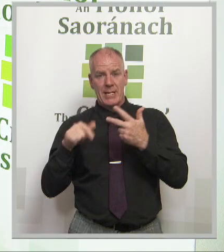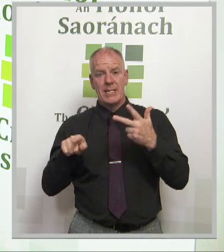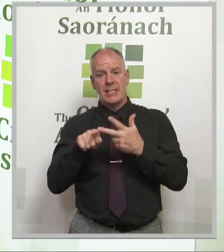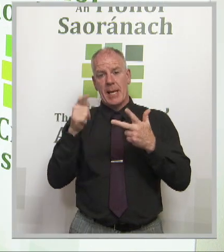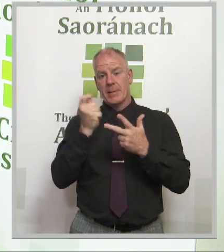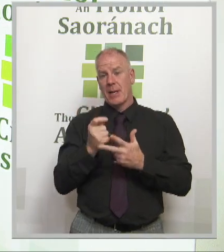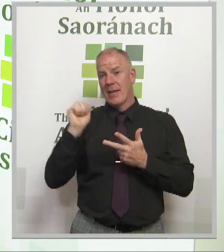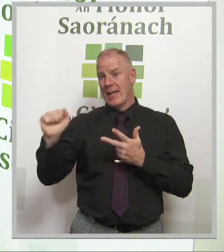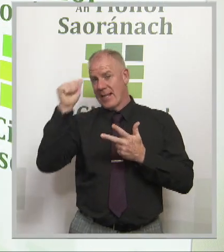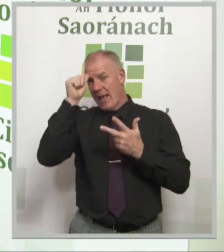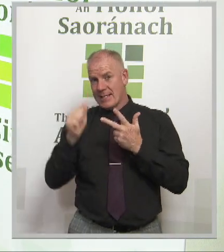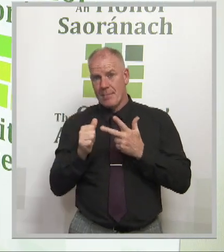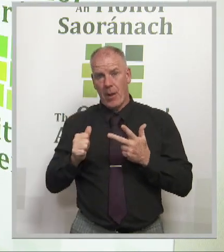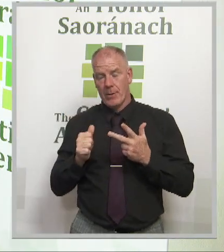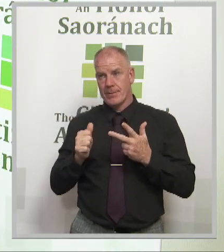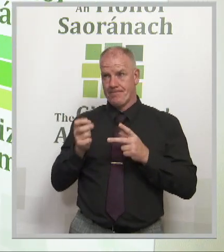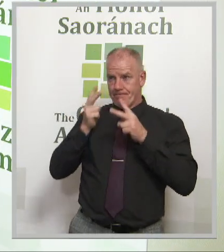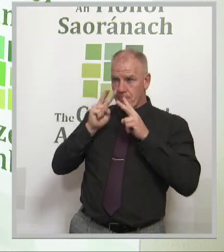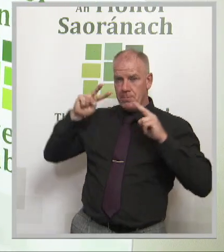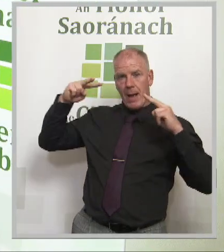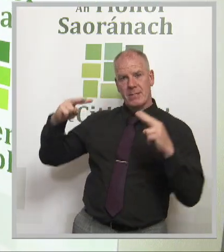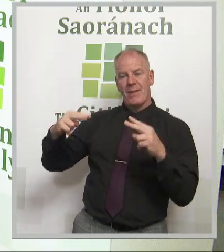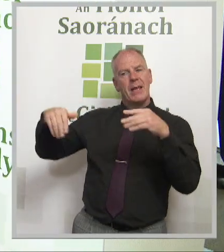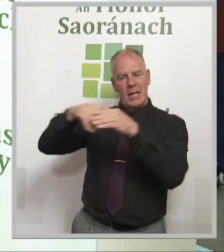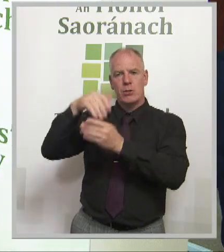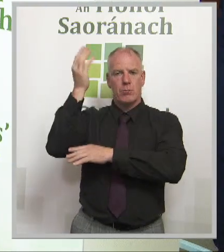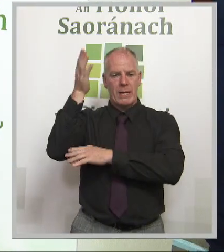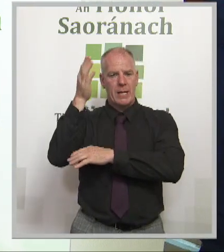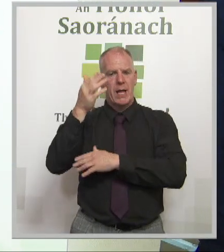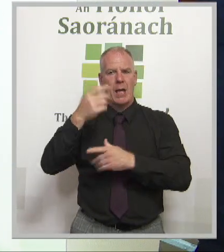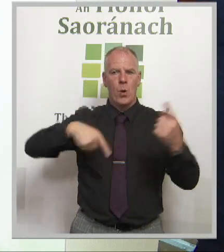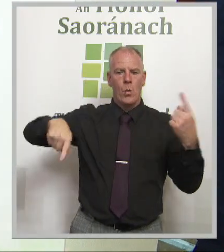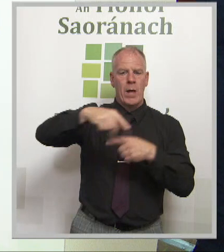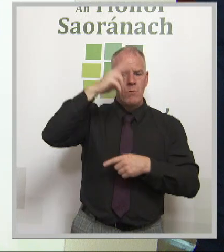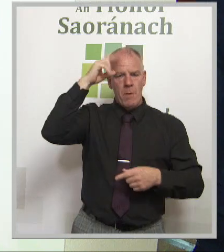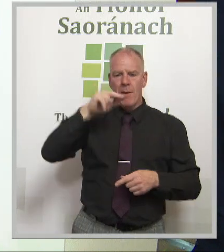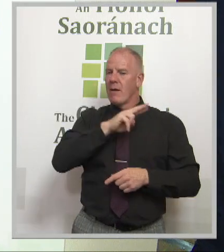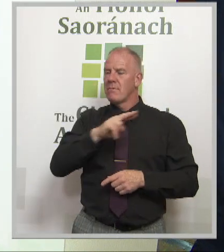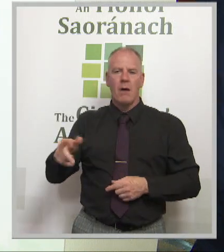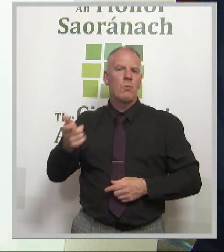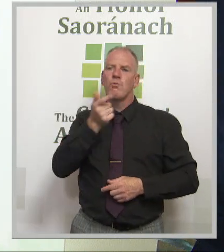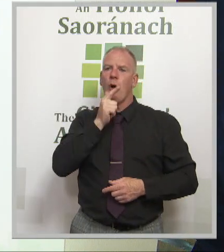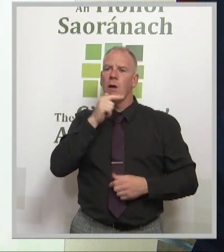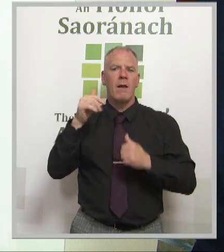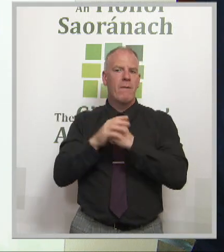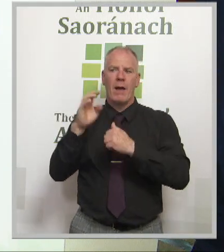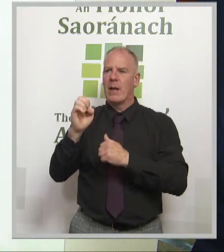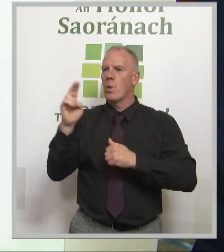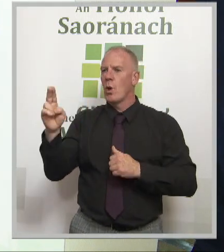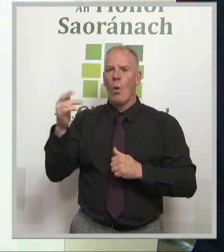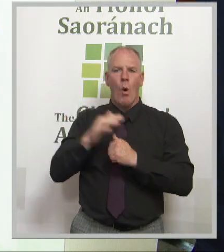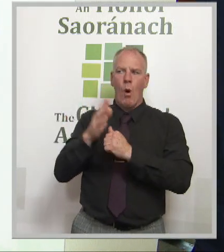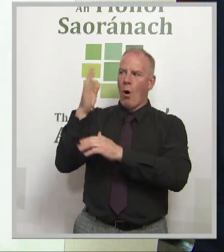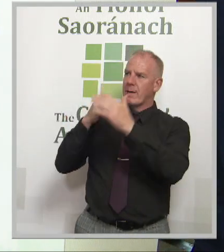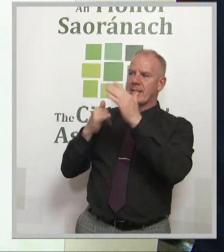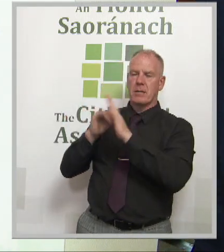and his insight into the presentation. Now, and to remind us as well that he's not speaking on the behalf of the EU or its institutions. He's